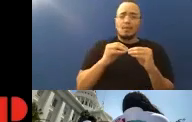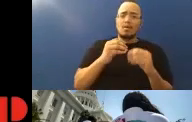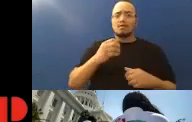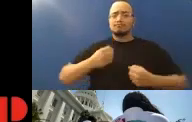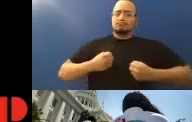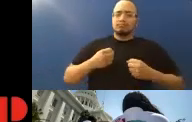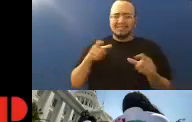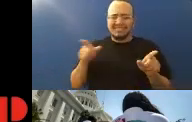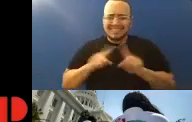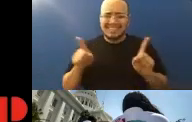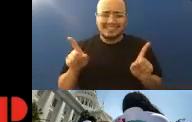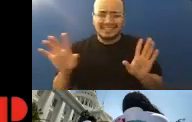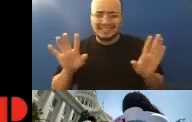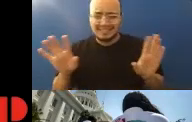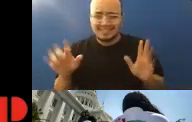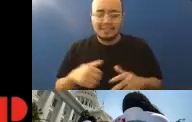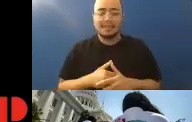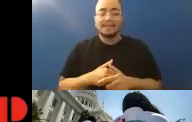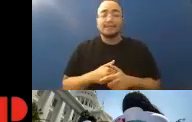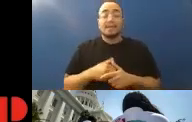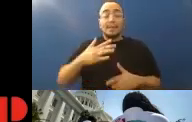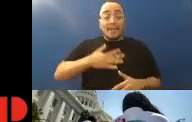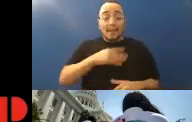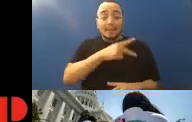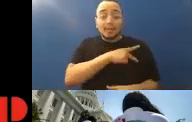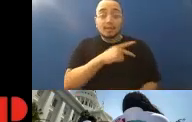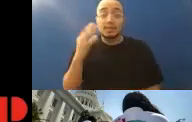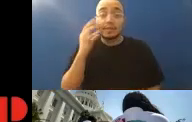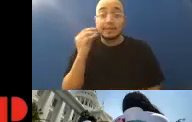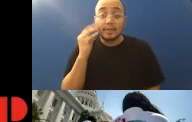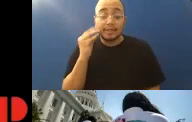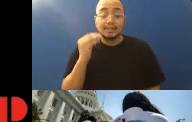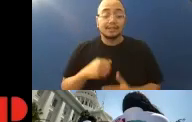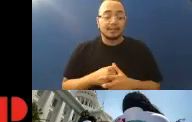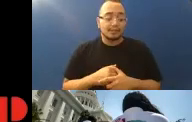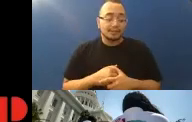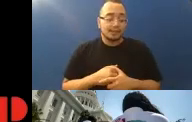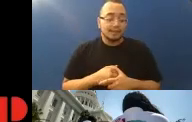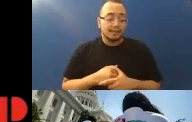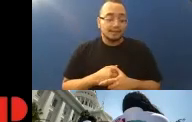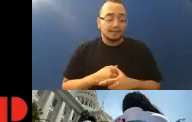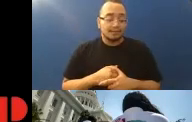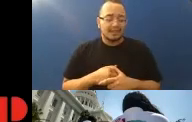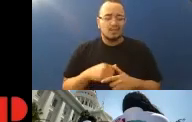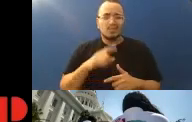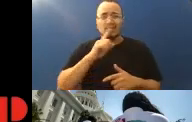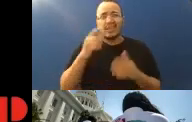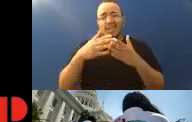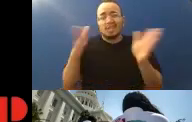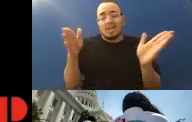And especially in my personal experience, in general, Black men